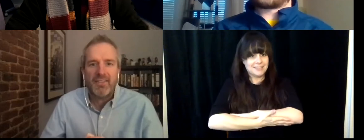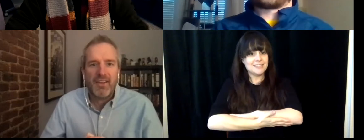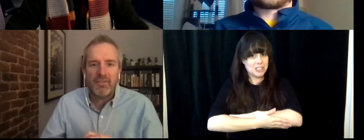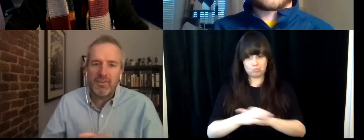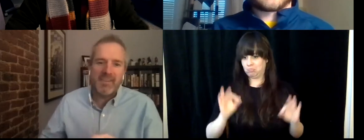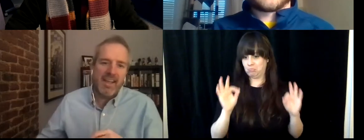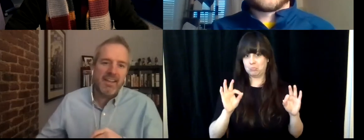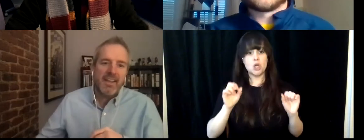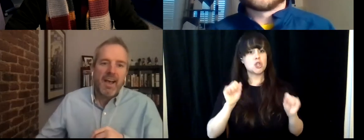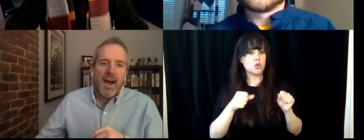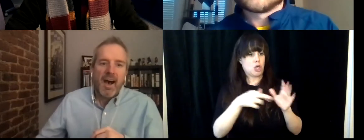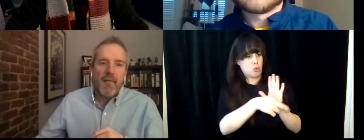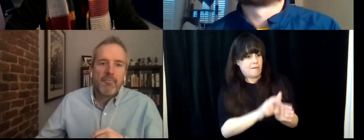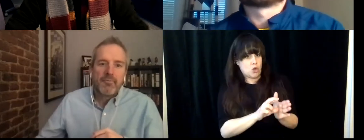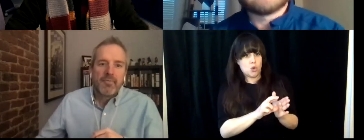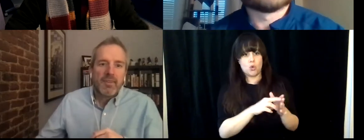the sales for the day.